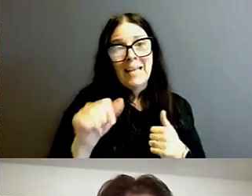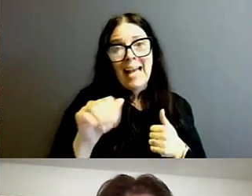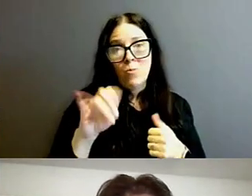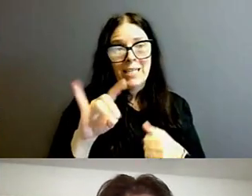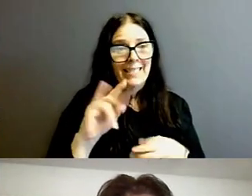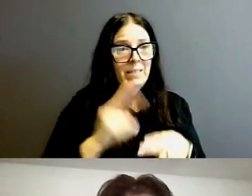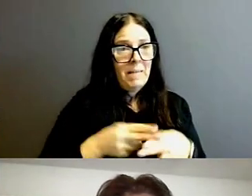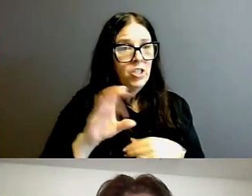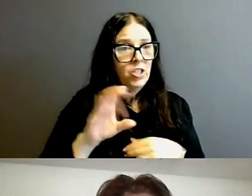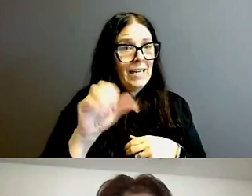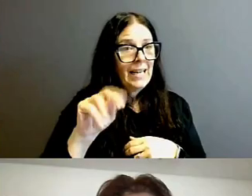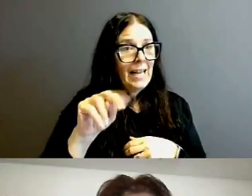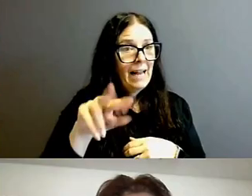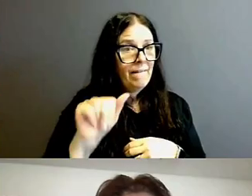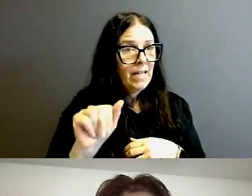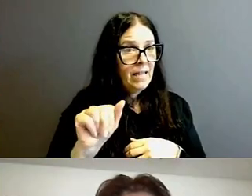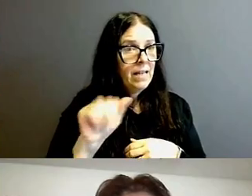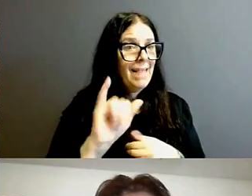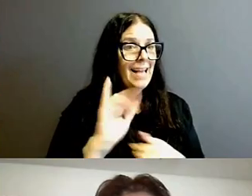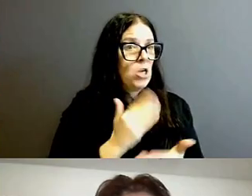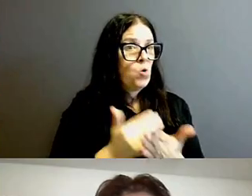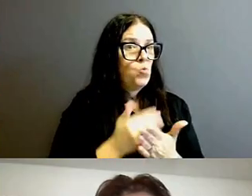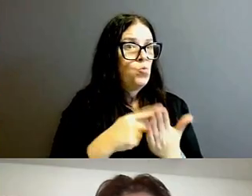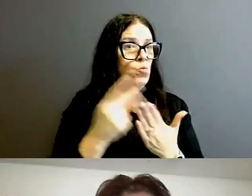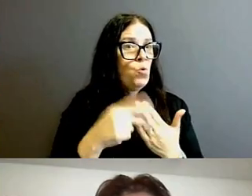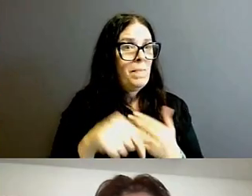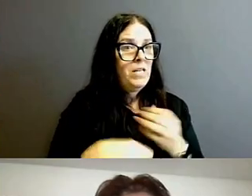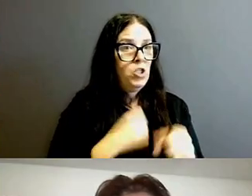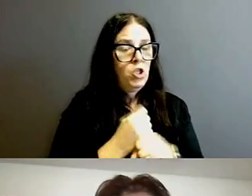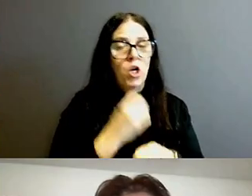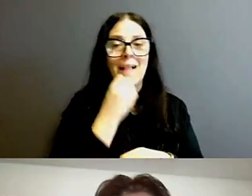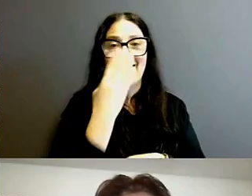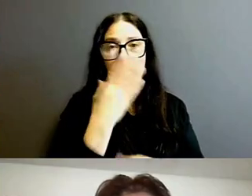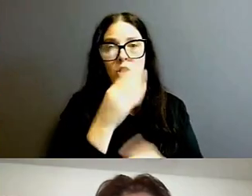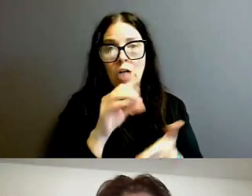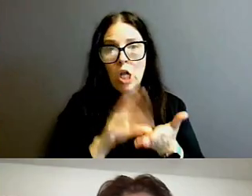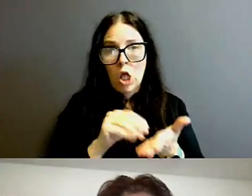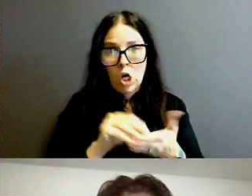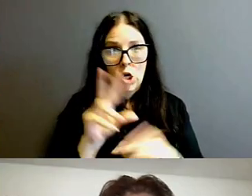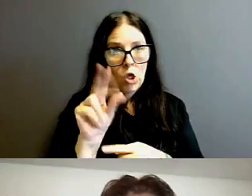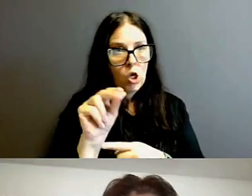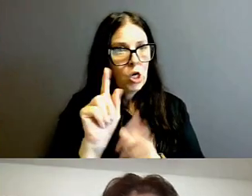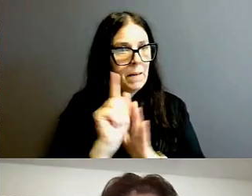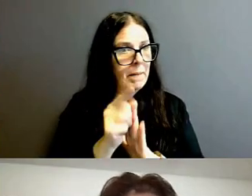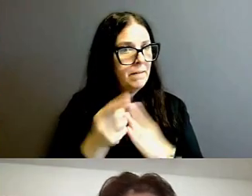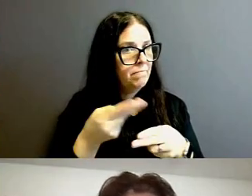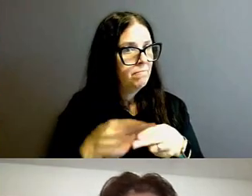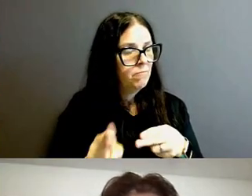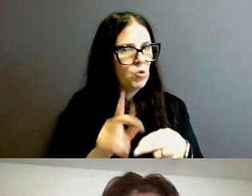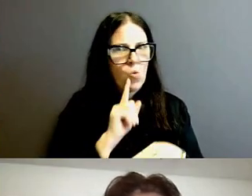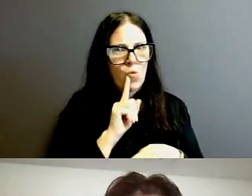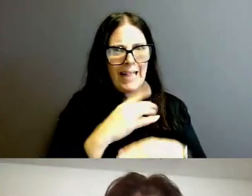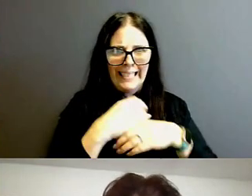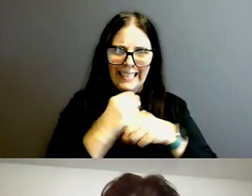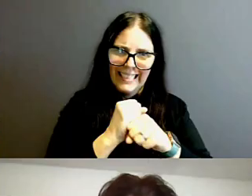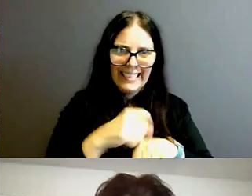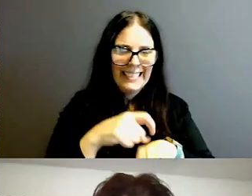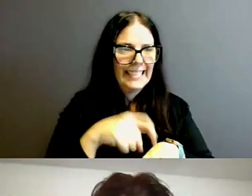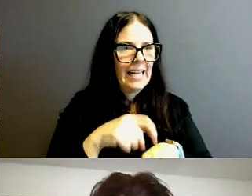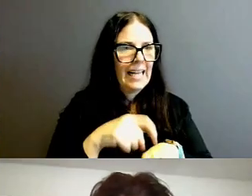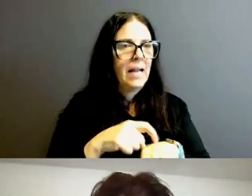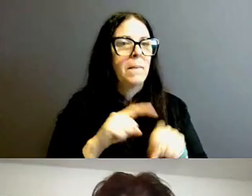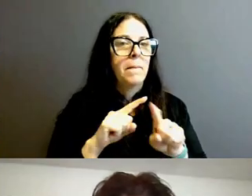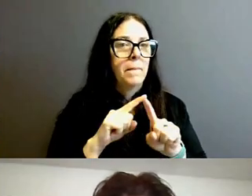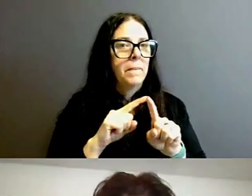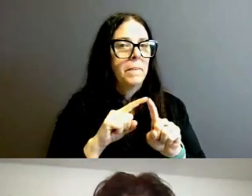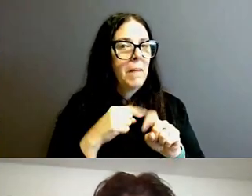the Canva. So this is our new initiative this year, lunch and learn sessions, 30 minutes. So it's really tight. And as you know, I